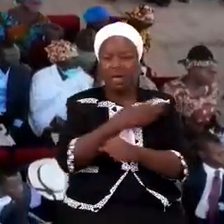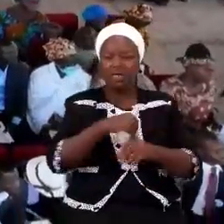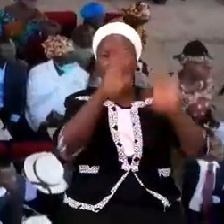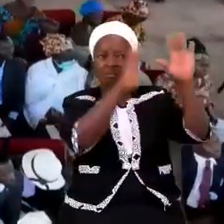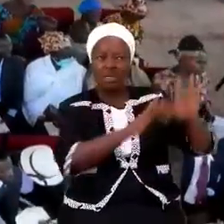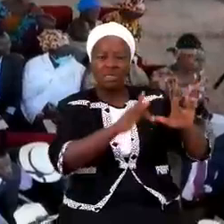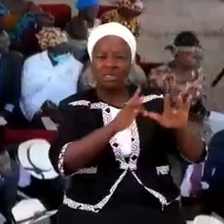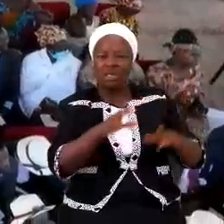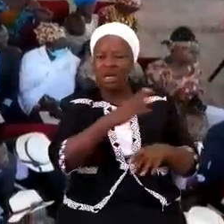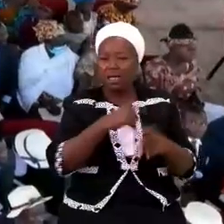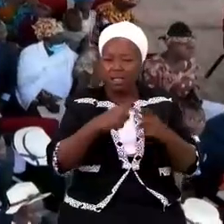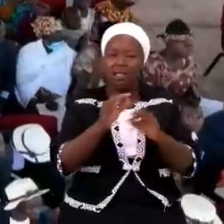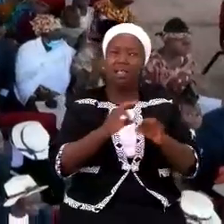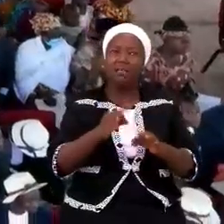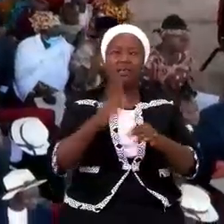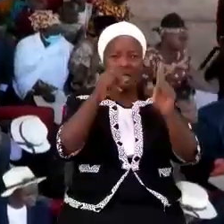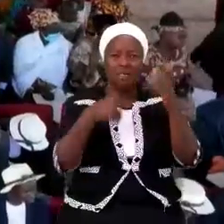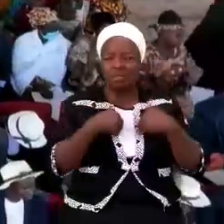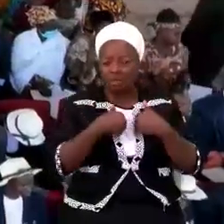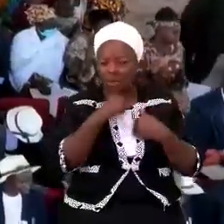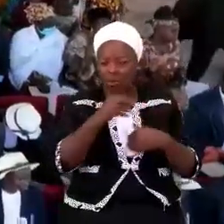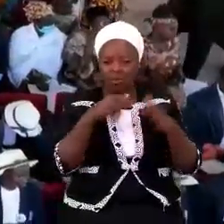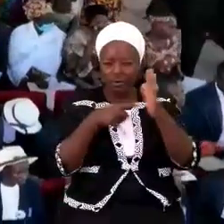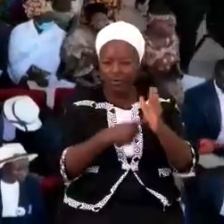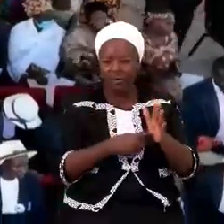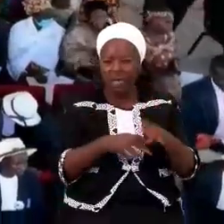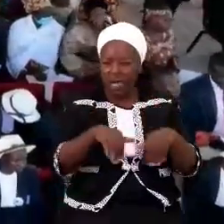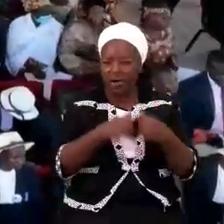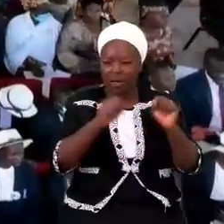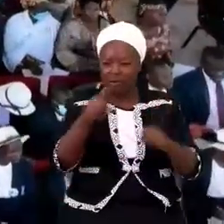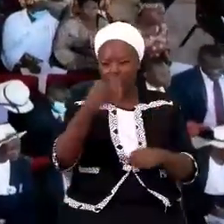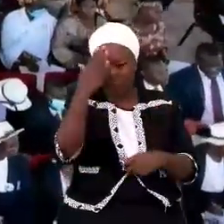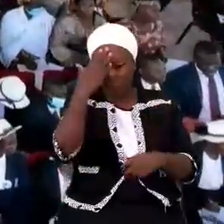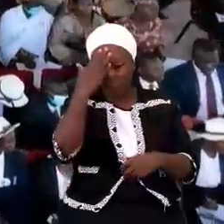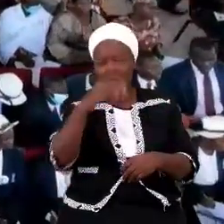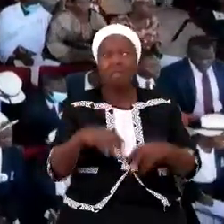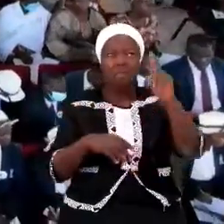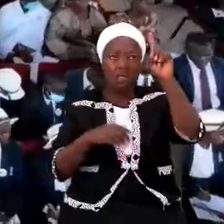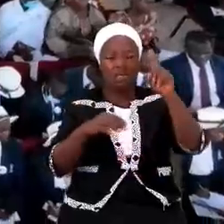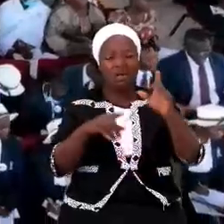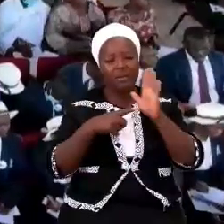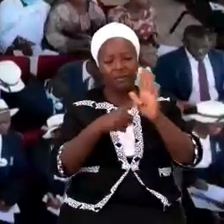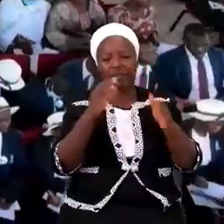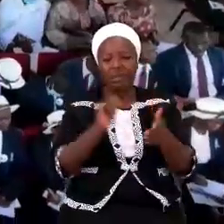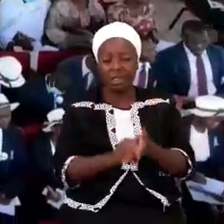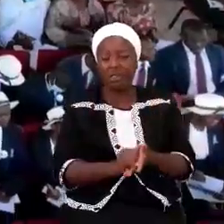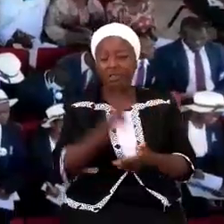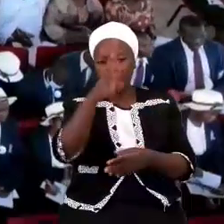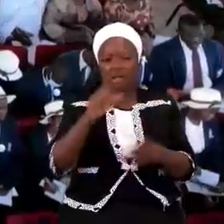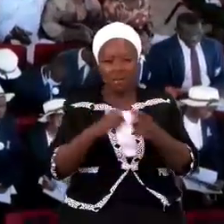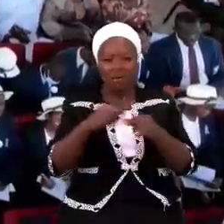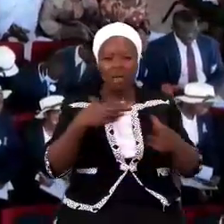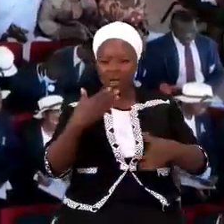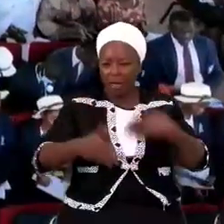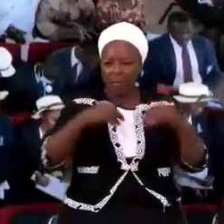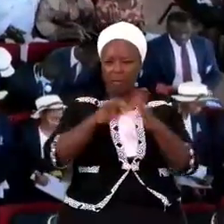we rejoice in the revelation of the love of God, the revealed love of God for